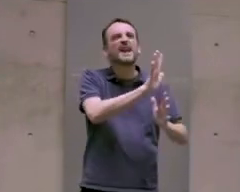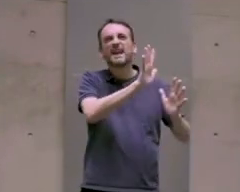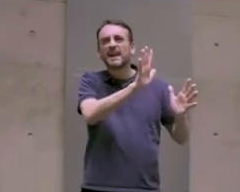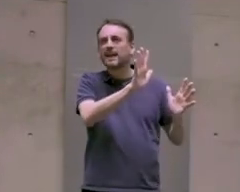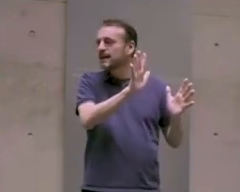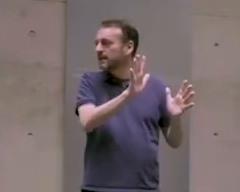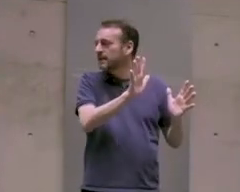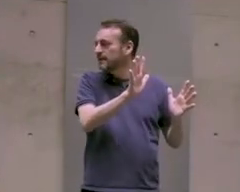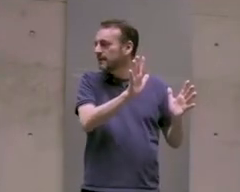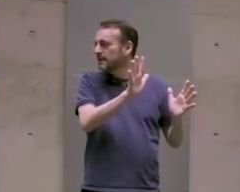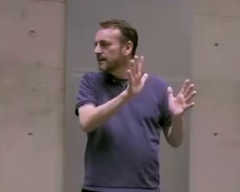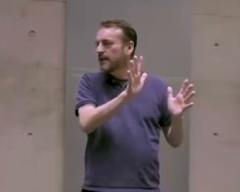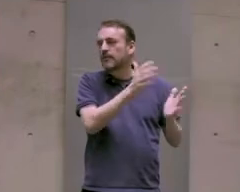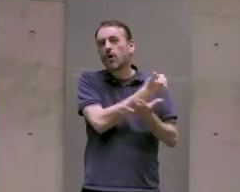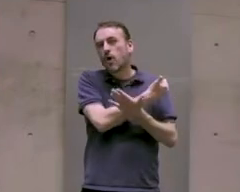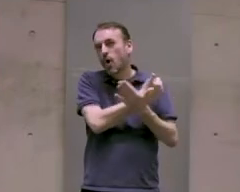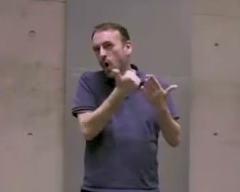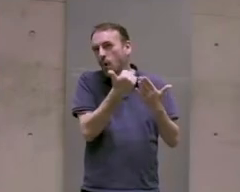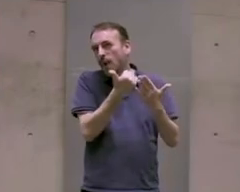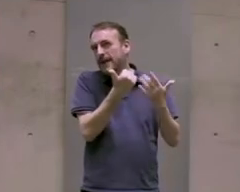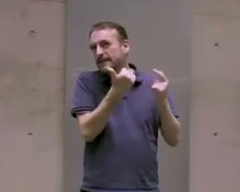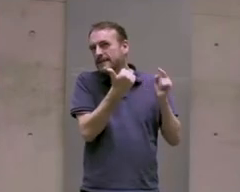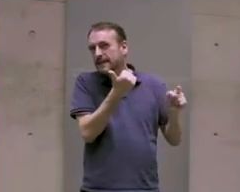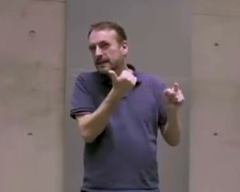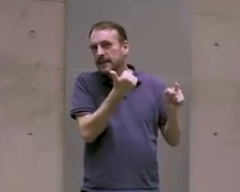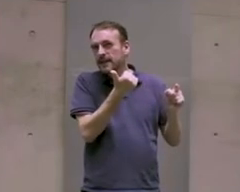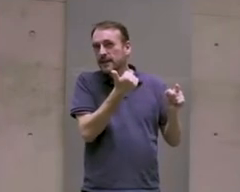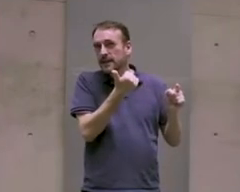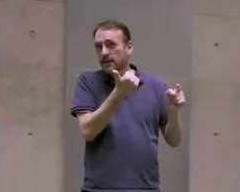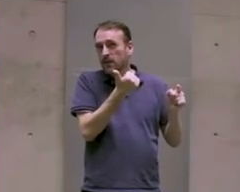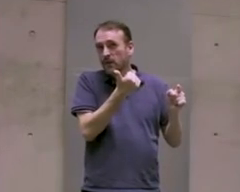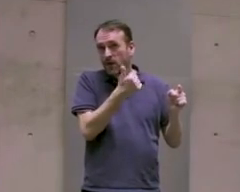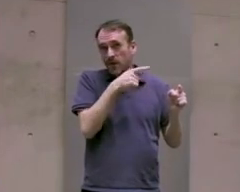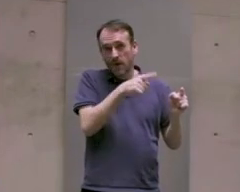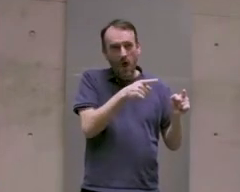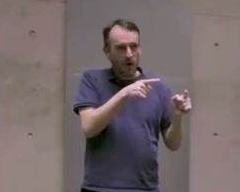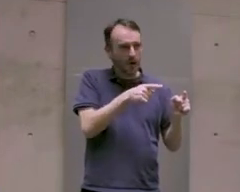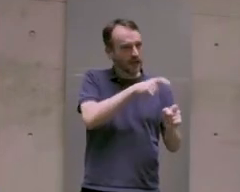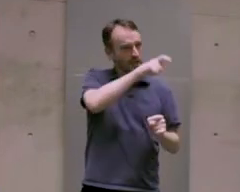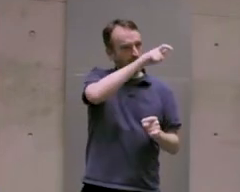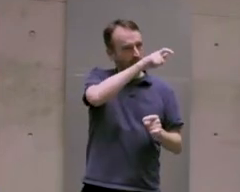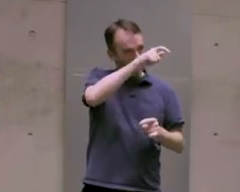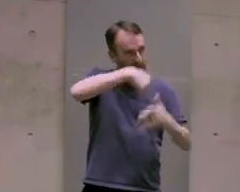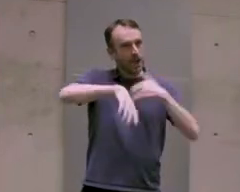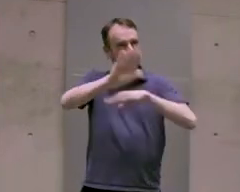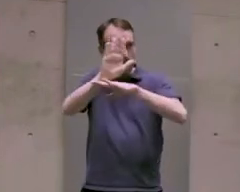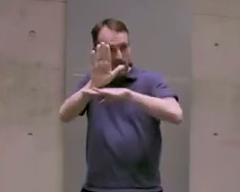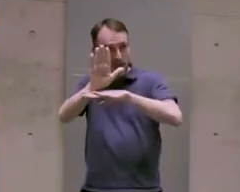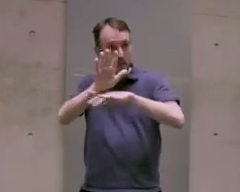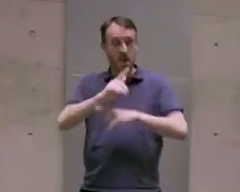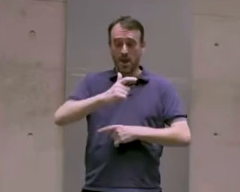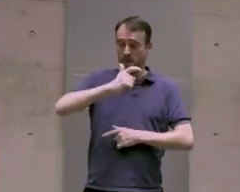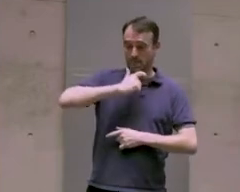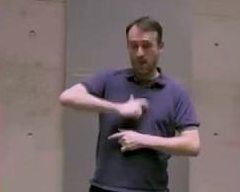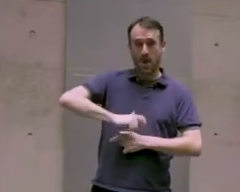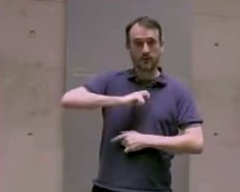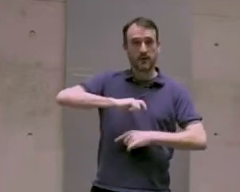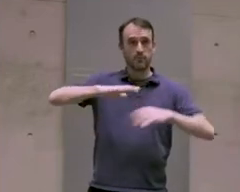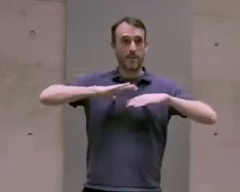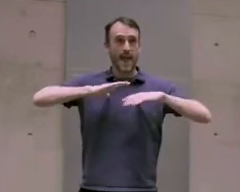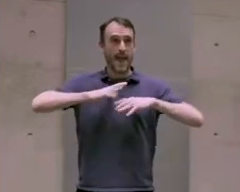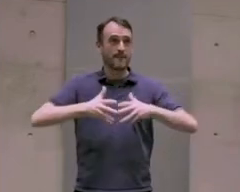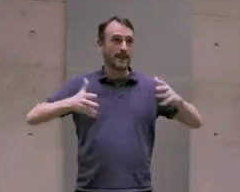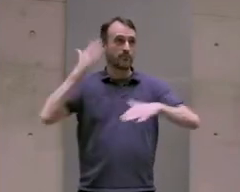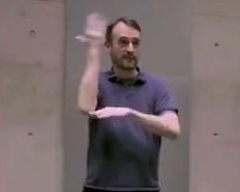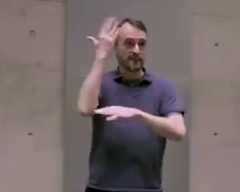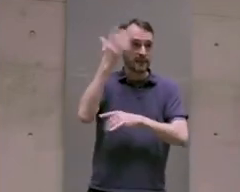romantic comedy, say, there's always the thing where someone has to prepare for a big presentation? And who in this room has ever had to prepare